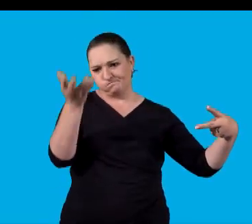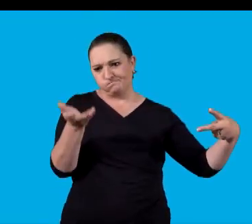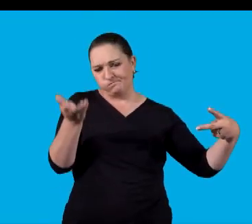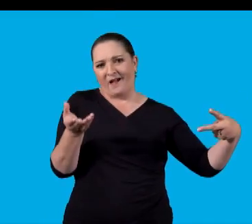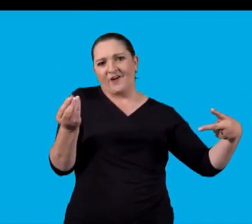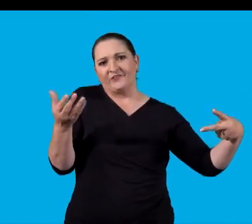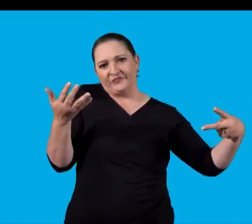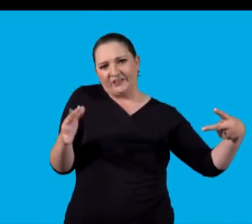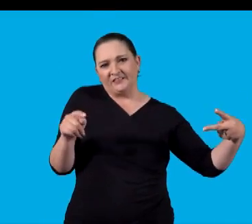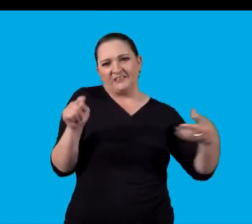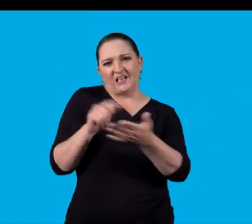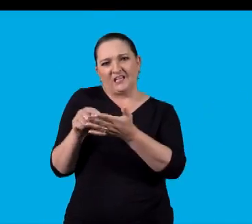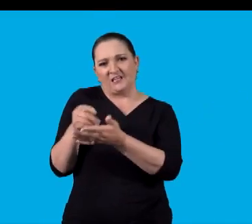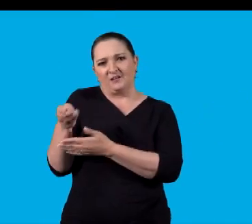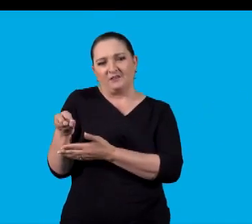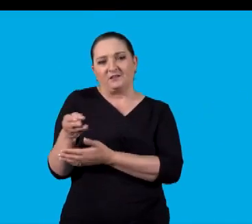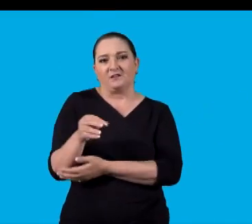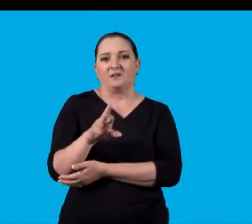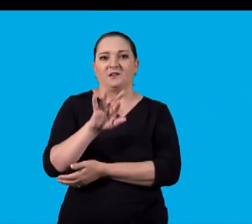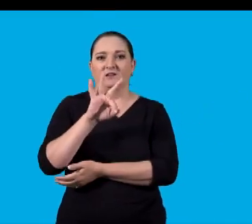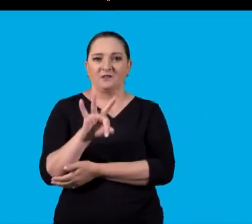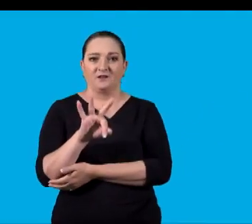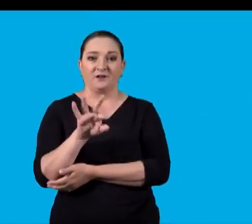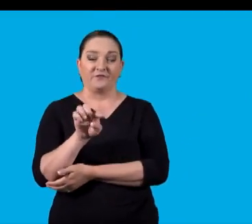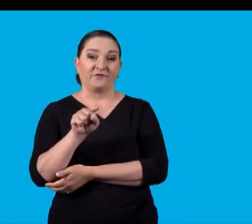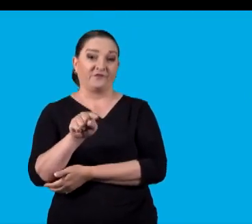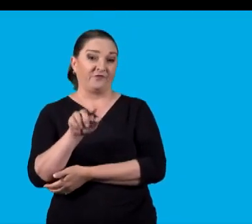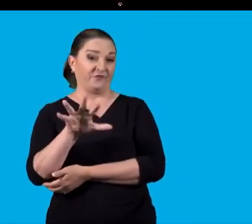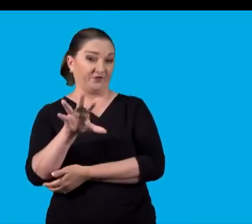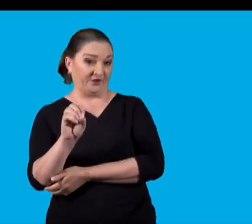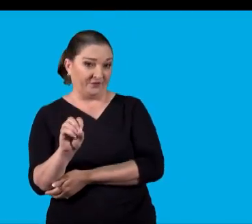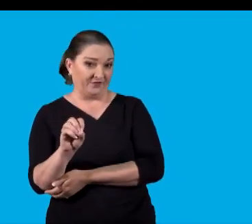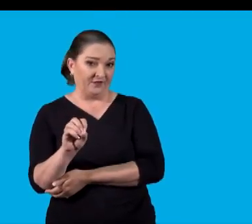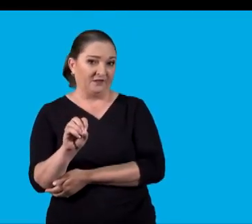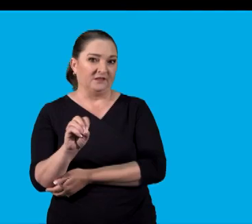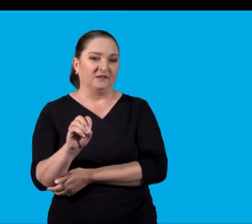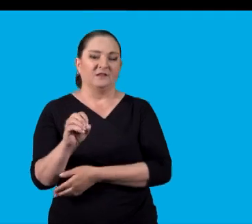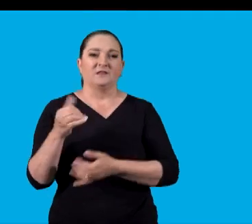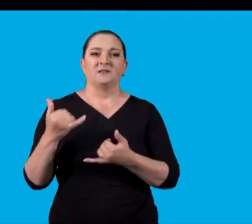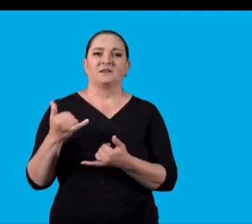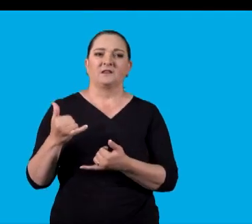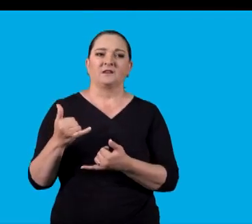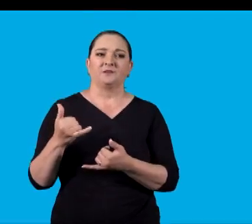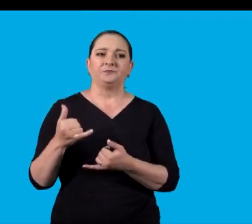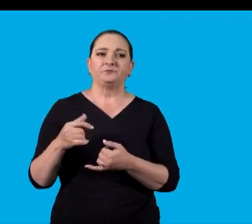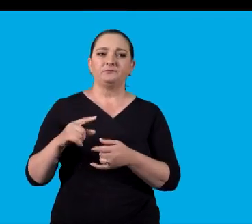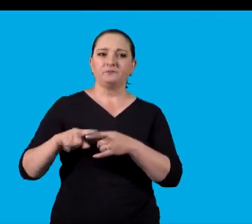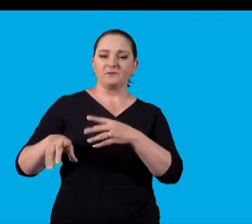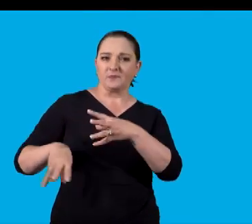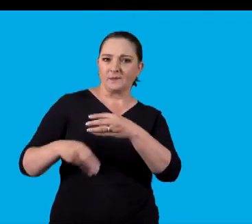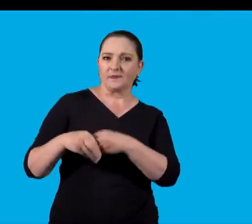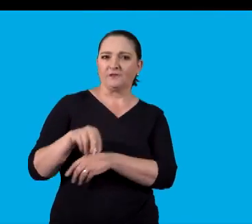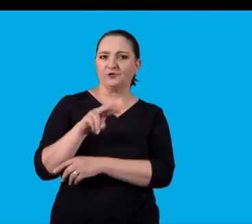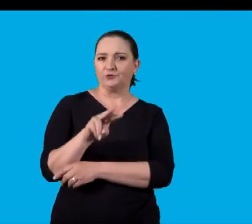remember, we had done some calculations already here. We got the average price, which was what? 3 Rand